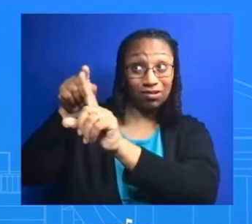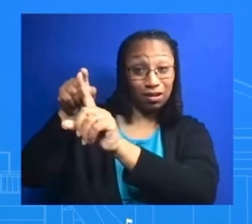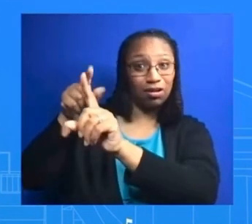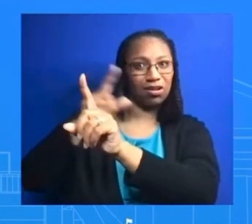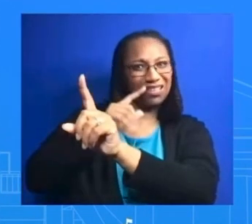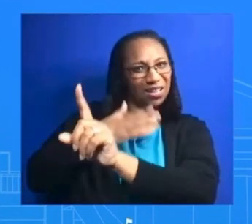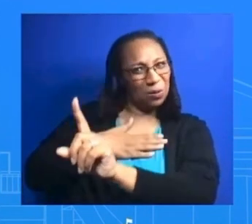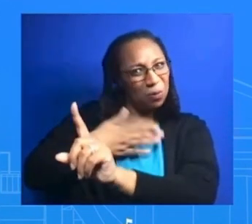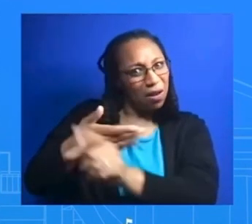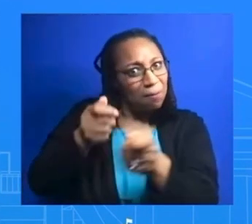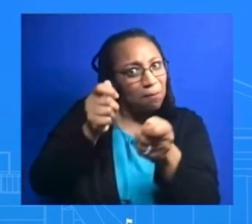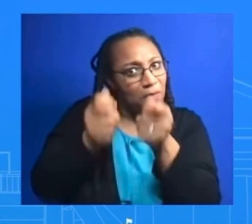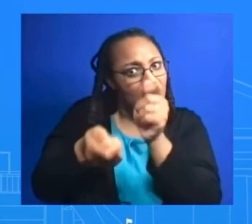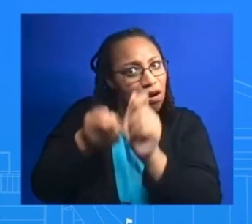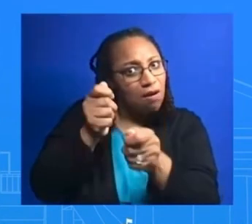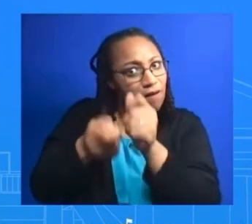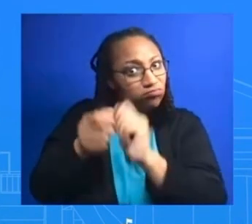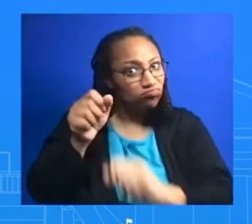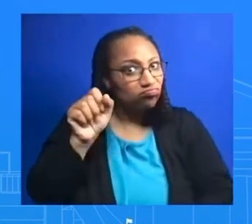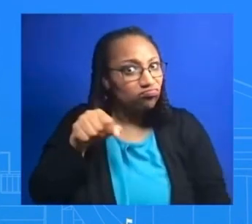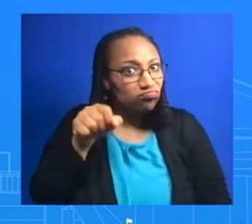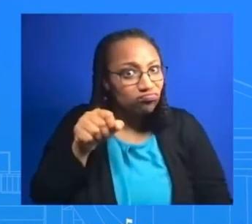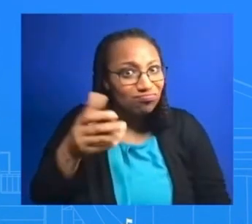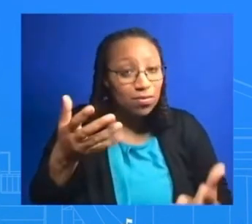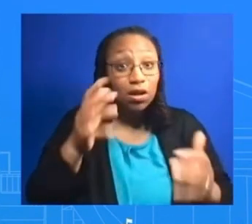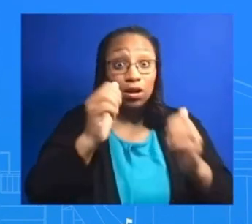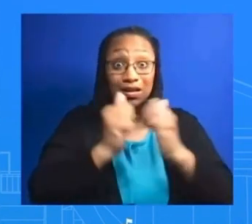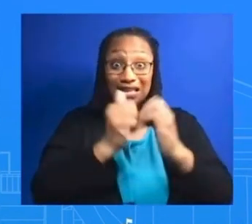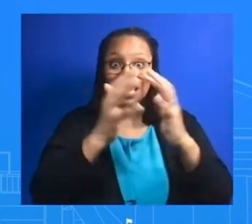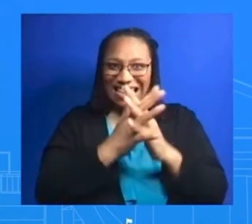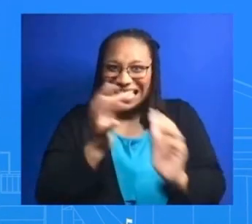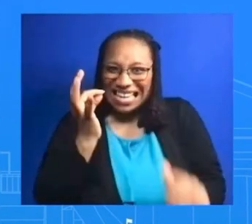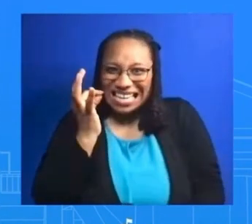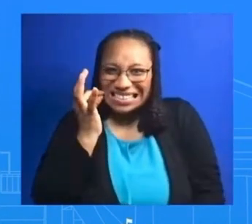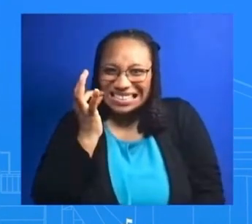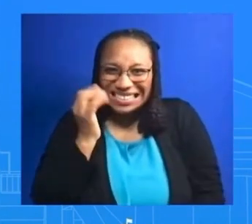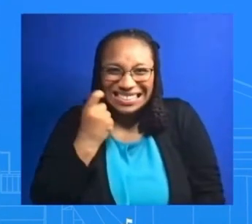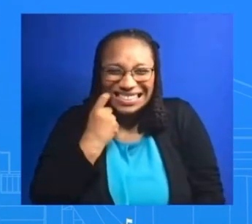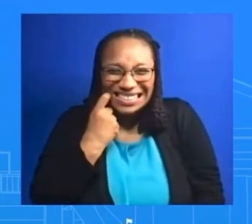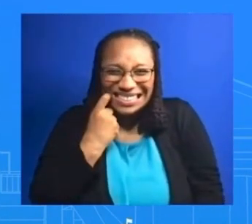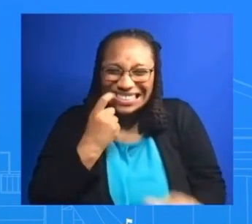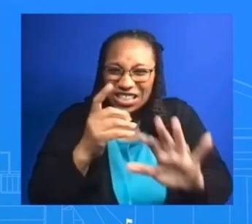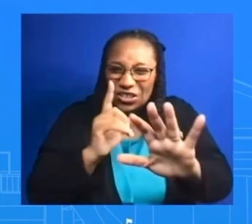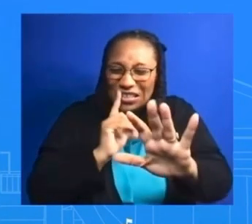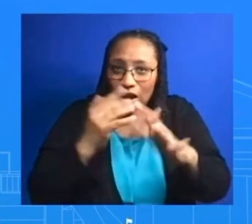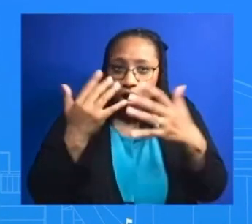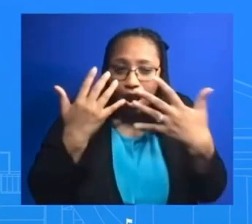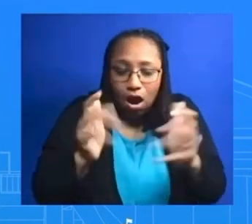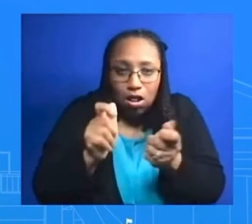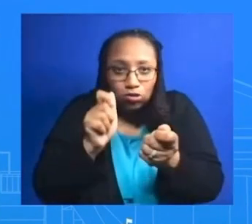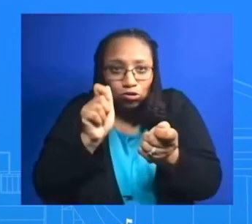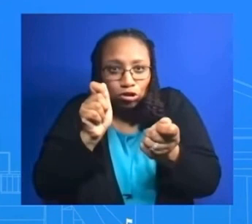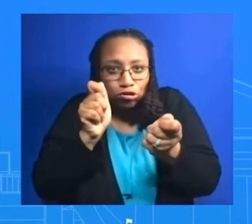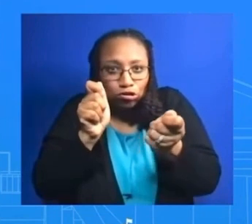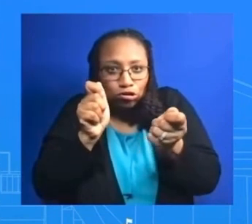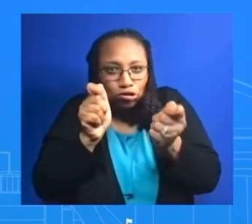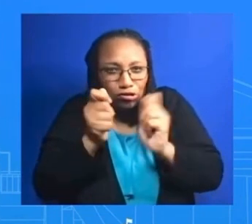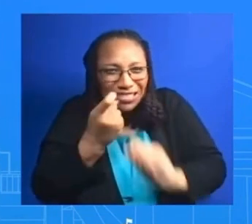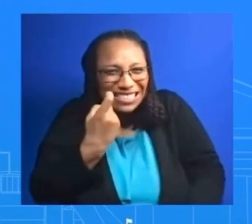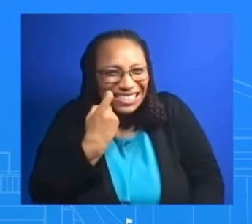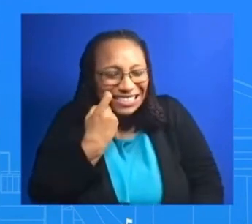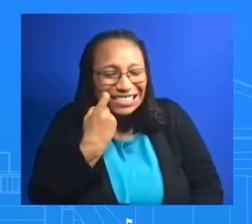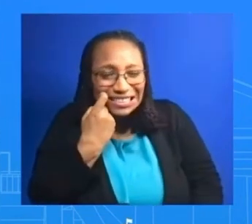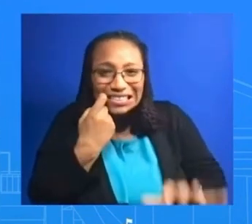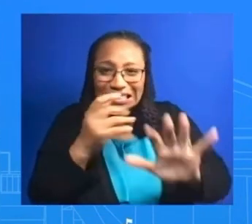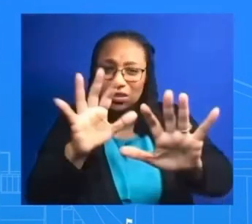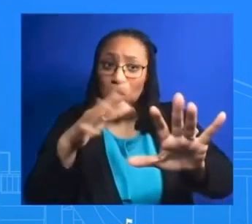already changed in our view in this opinion compared to the last opinion in which it came up, so we'll need to keep an eye on it. But from where it stands